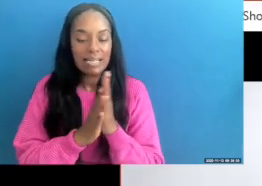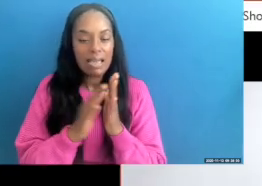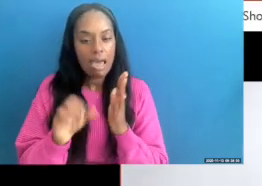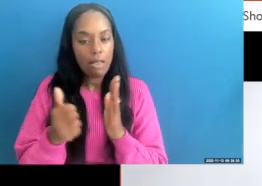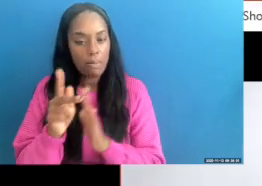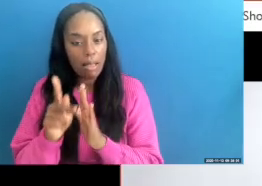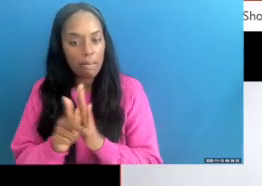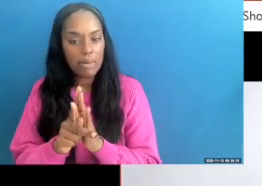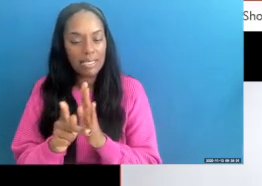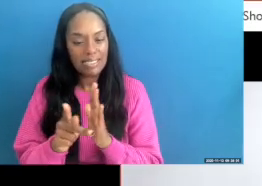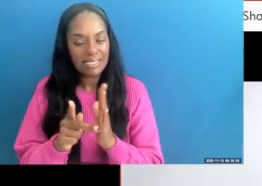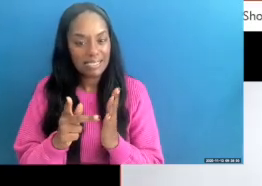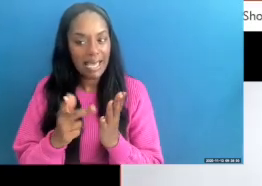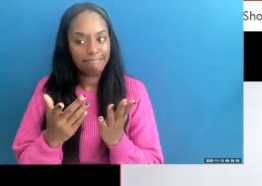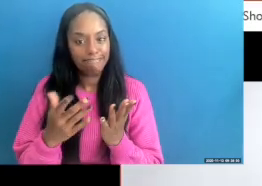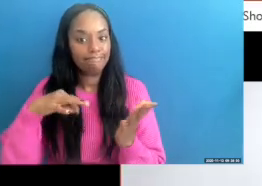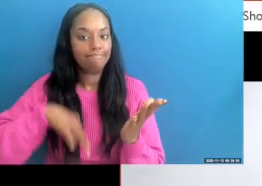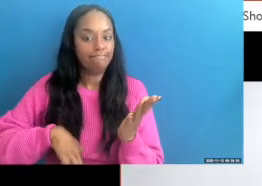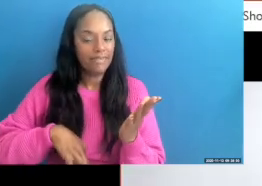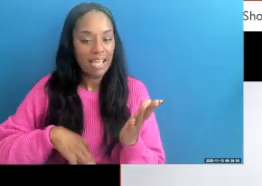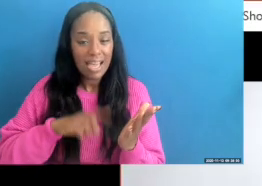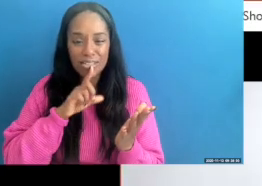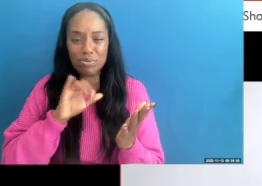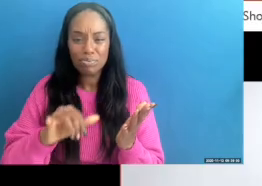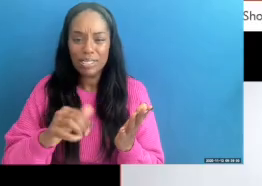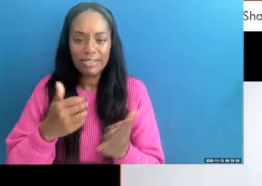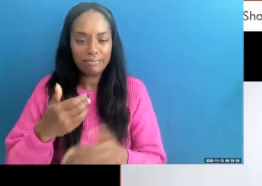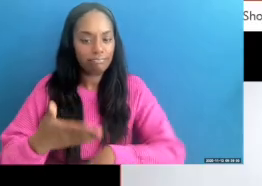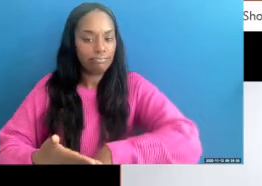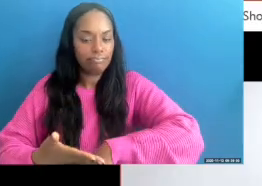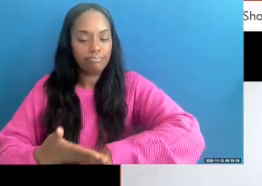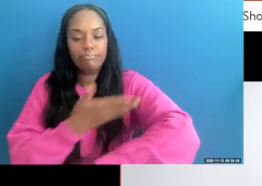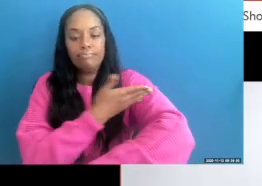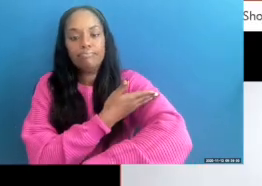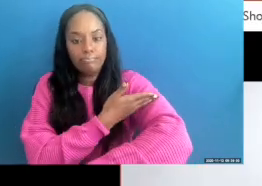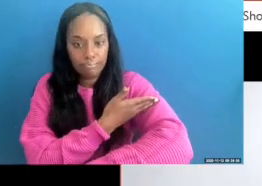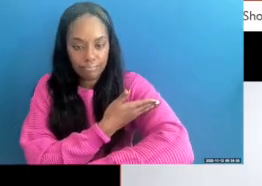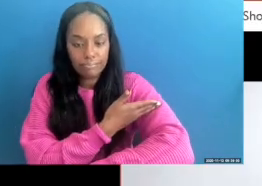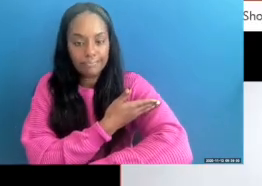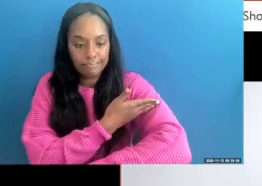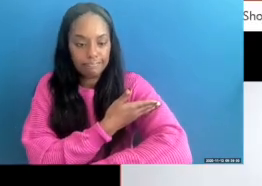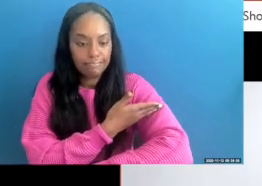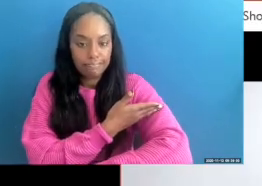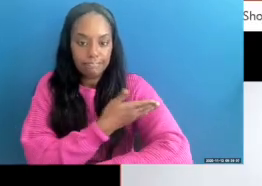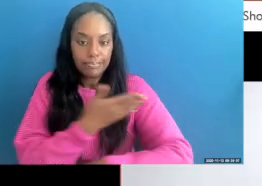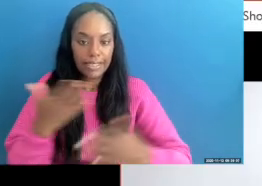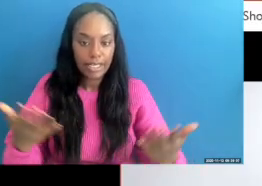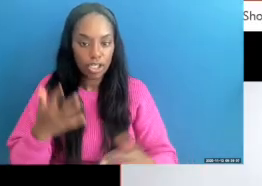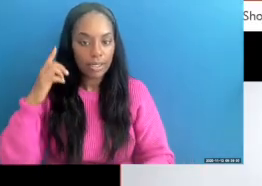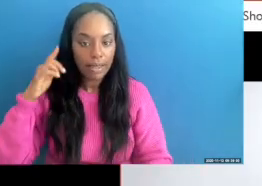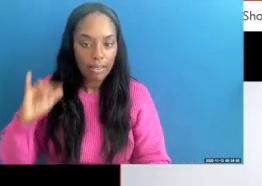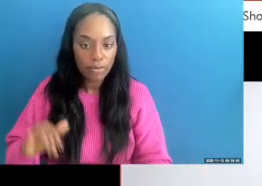complementary policies has produced the enormous amount of progress that we've witnessed here in